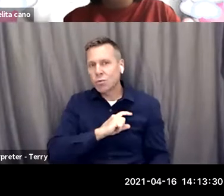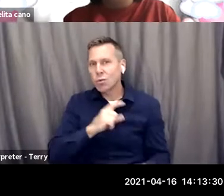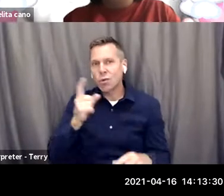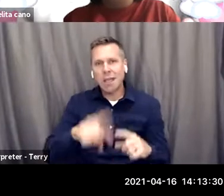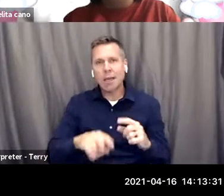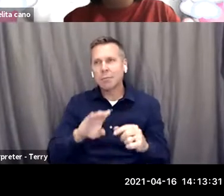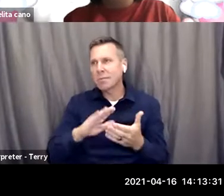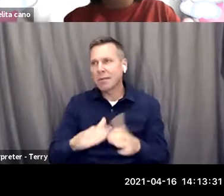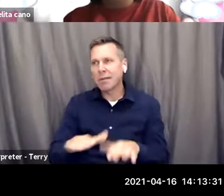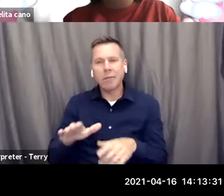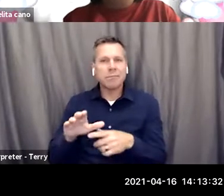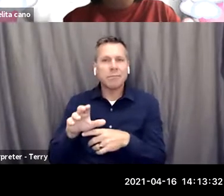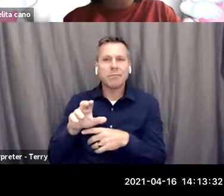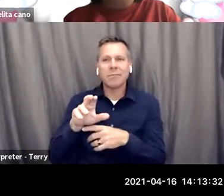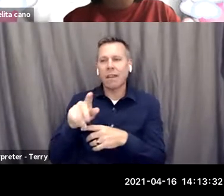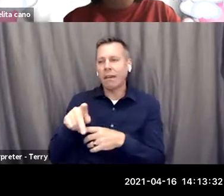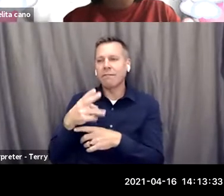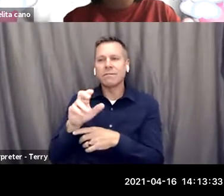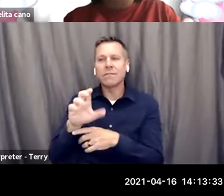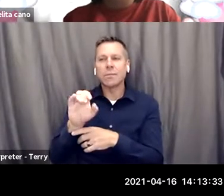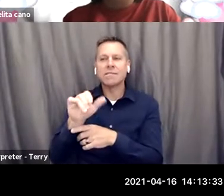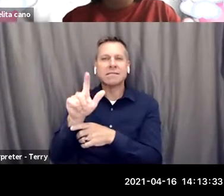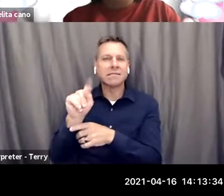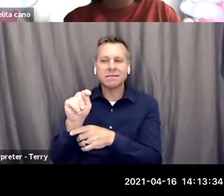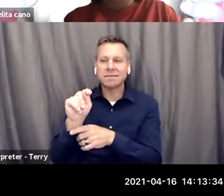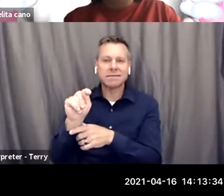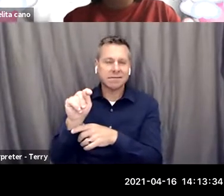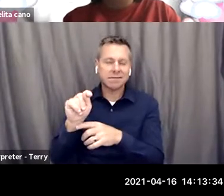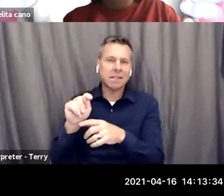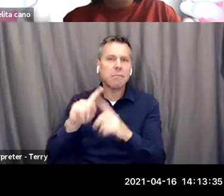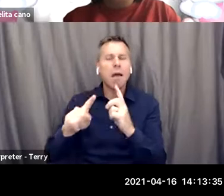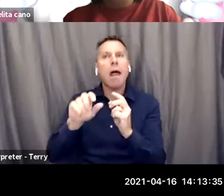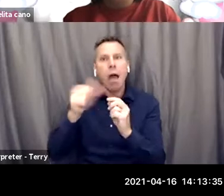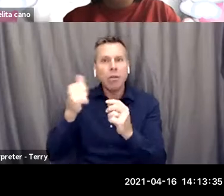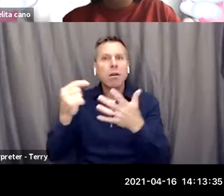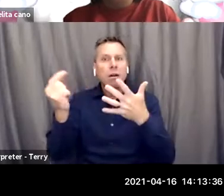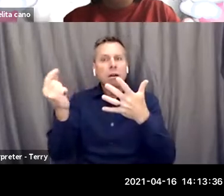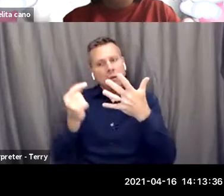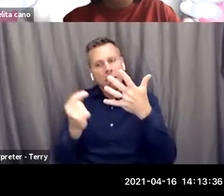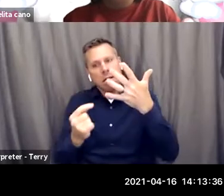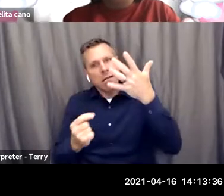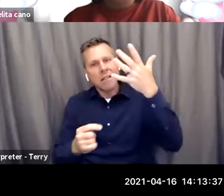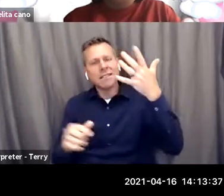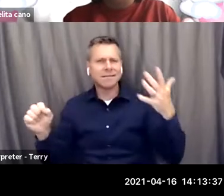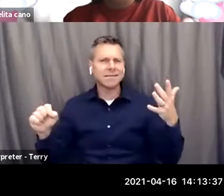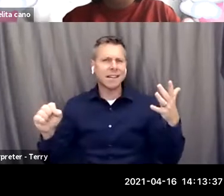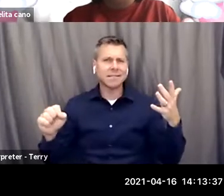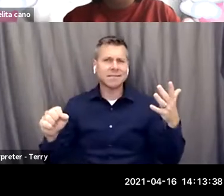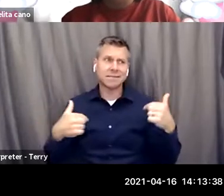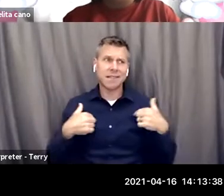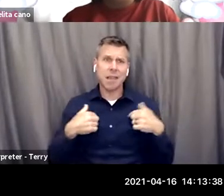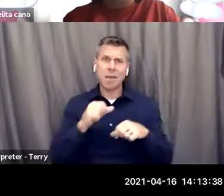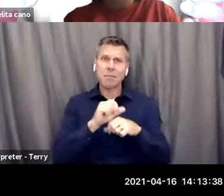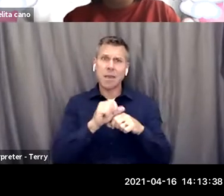certain things. But that doesn't mean that there aren't other ways. I may never work for CDCR as